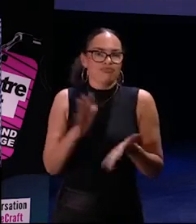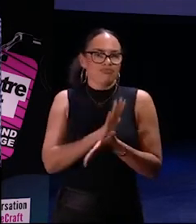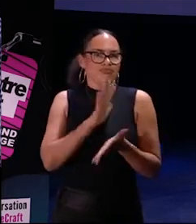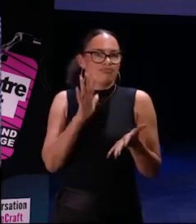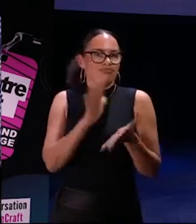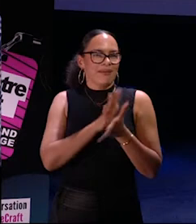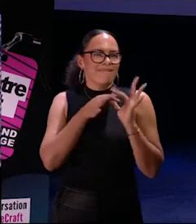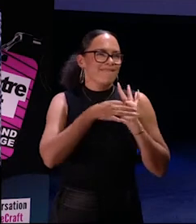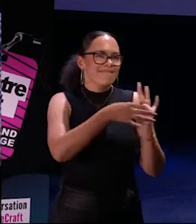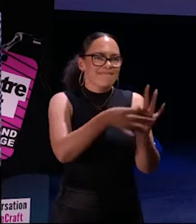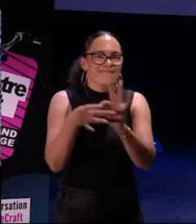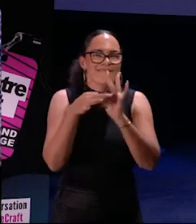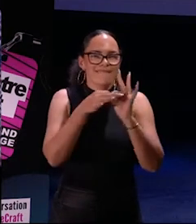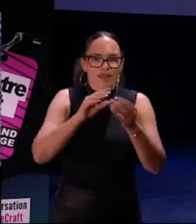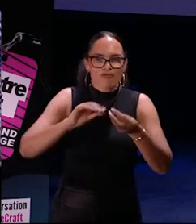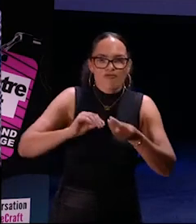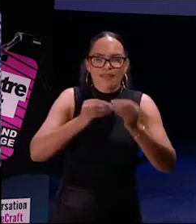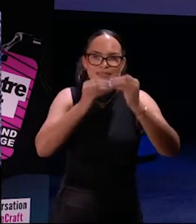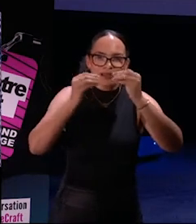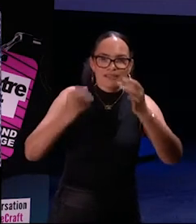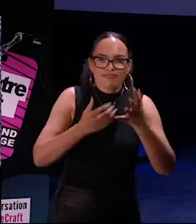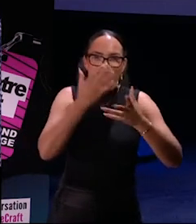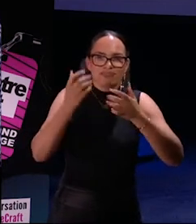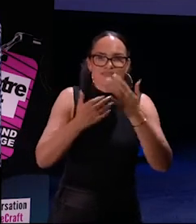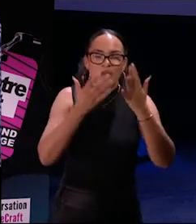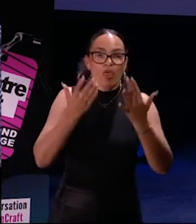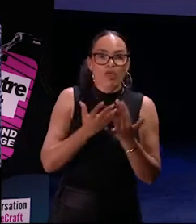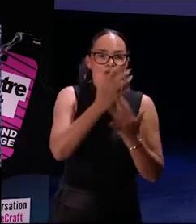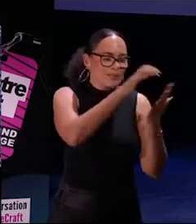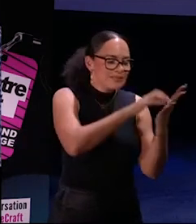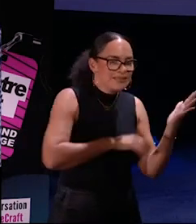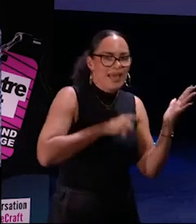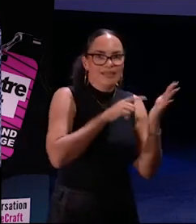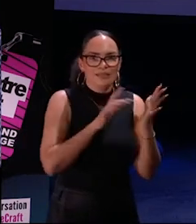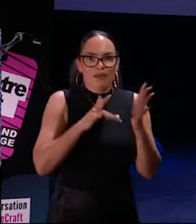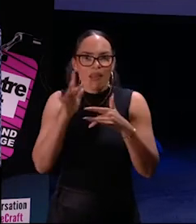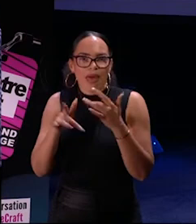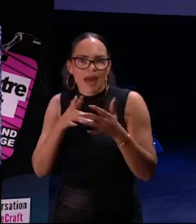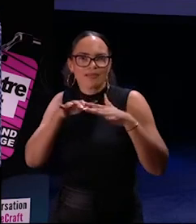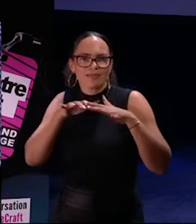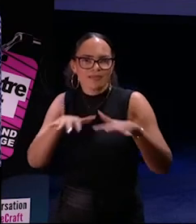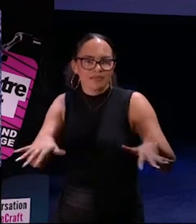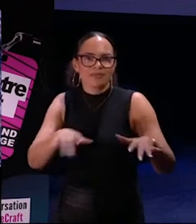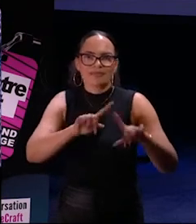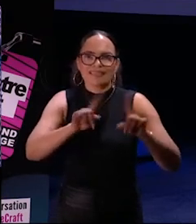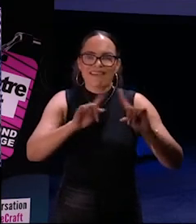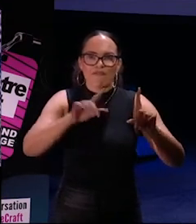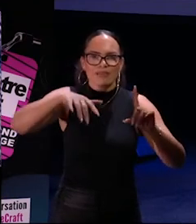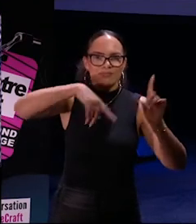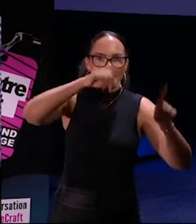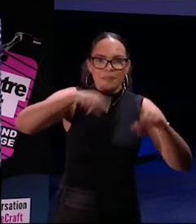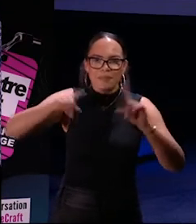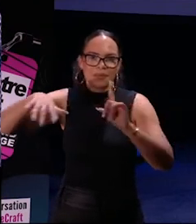these guys and just keep creativity going on working through text online with people with such a